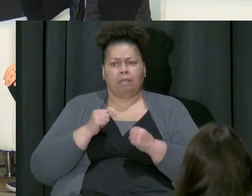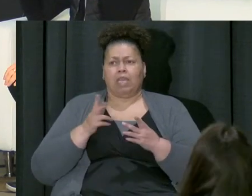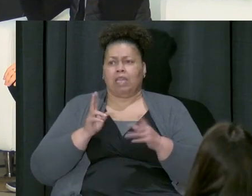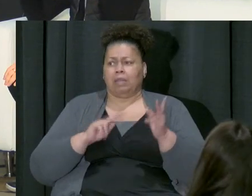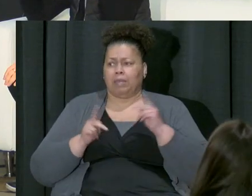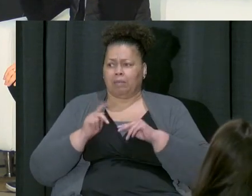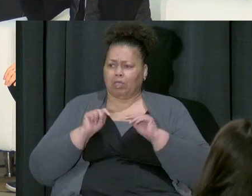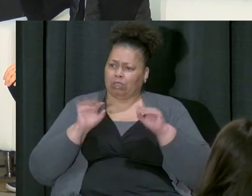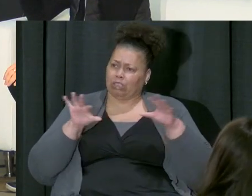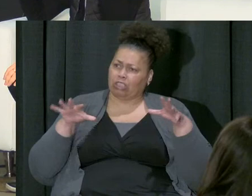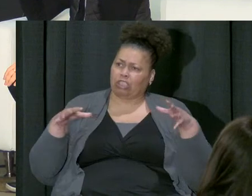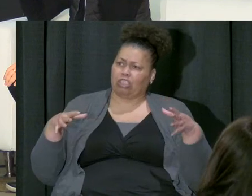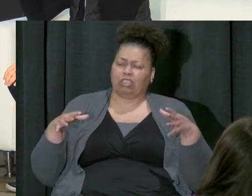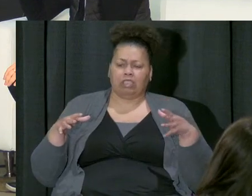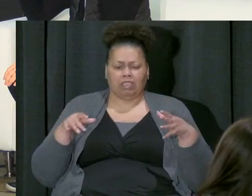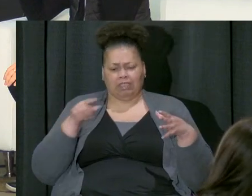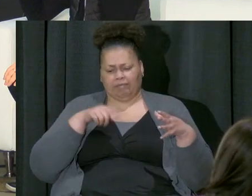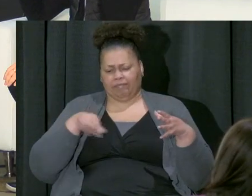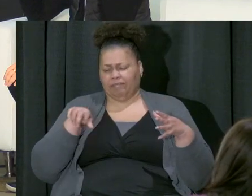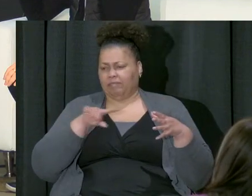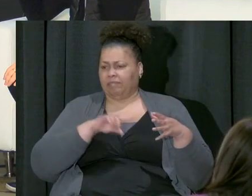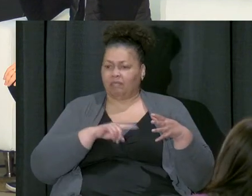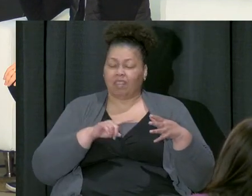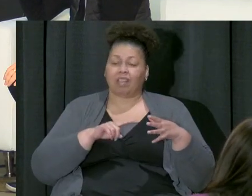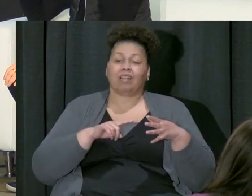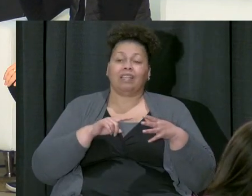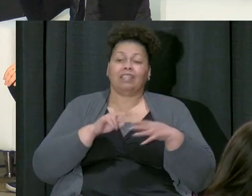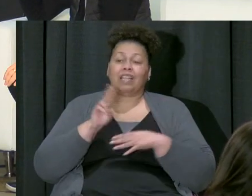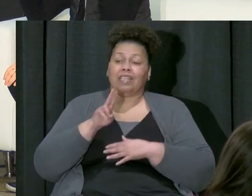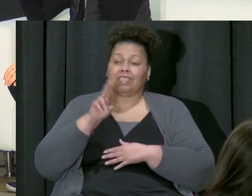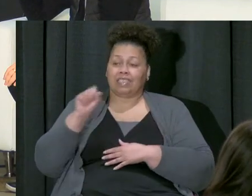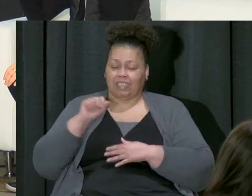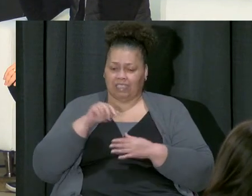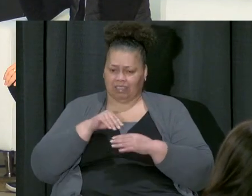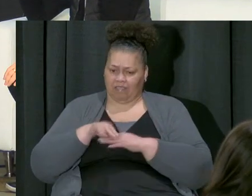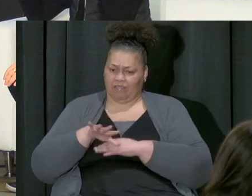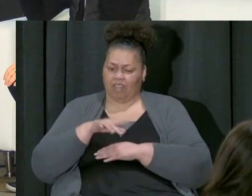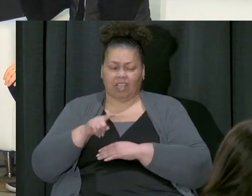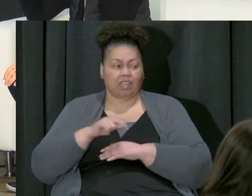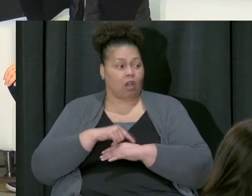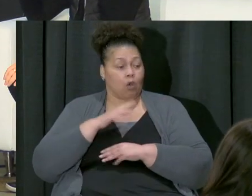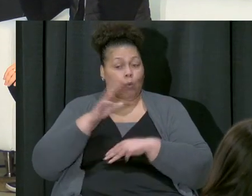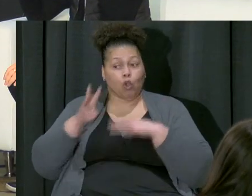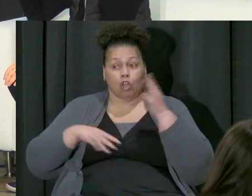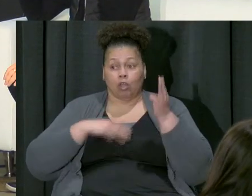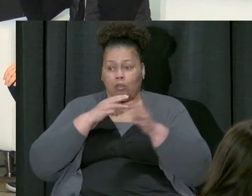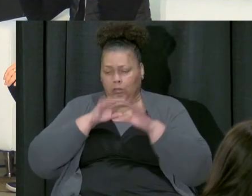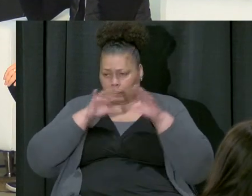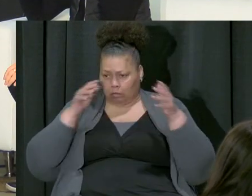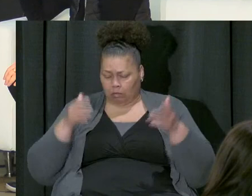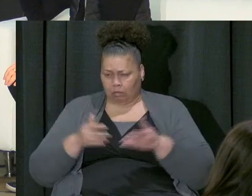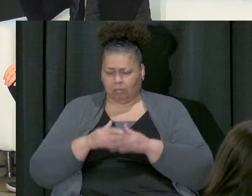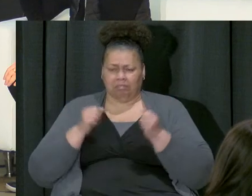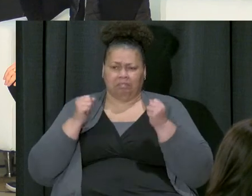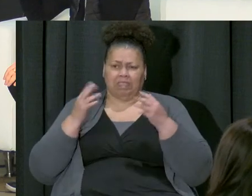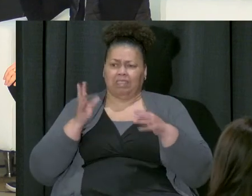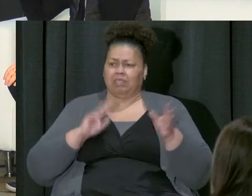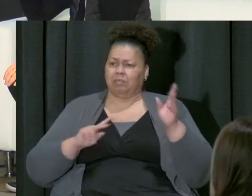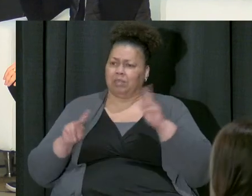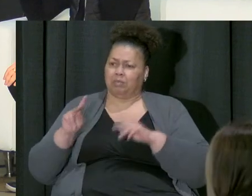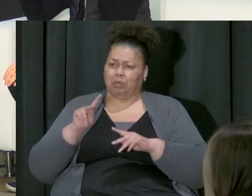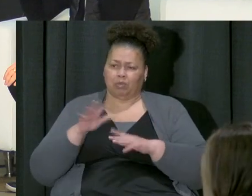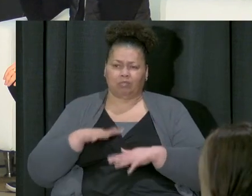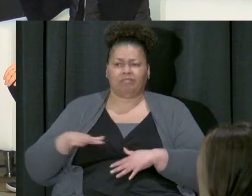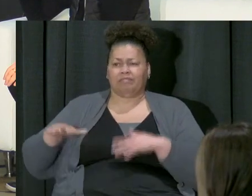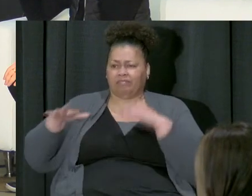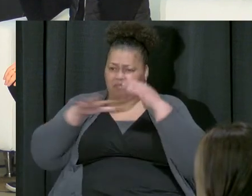even here in the United States, never mind worldwide. So it's an important topic to address and deal with.